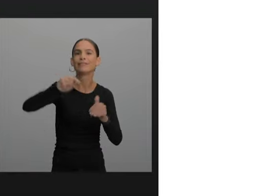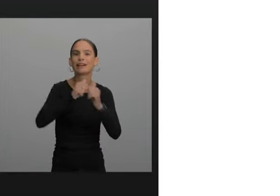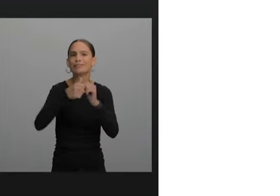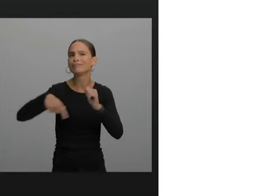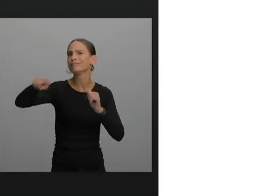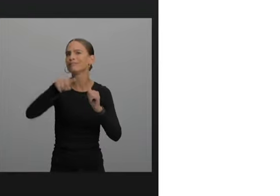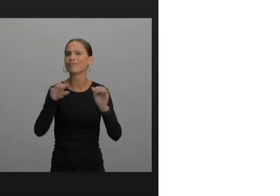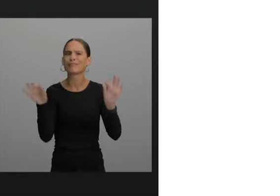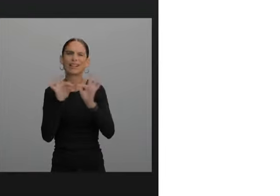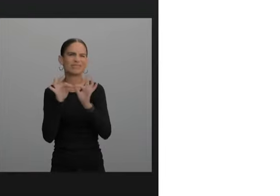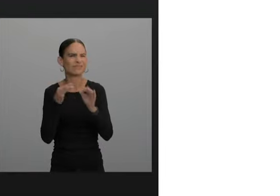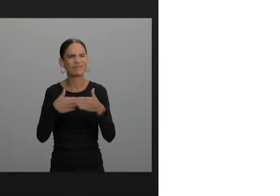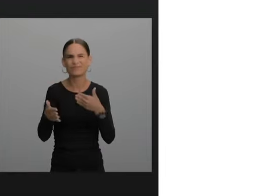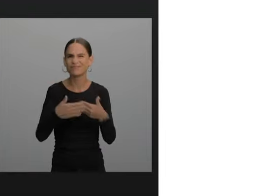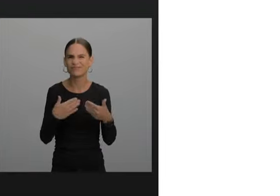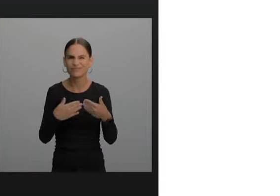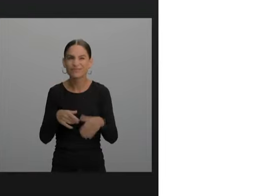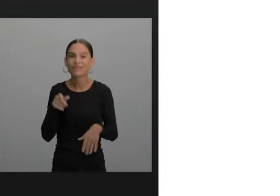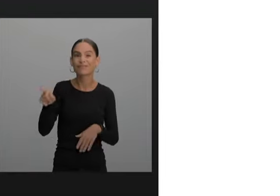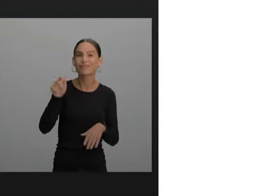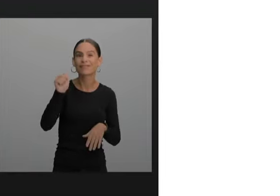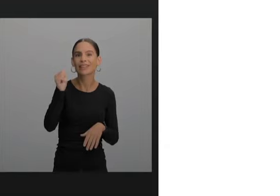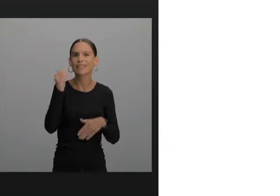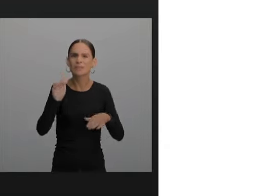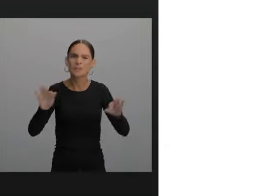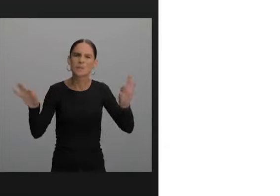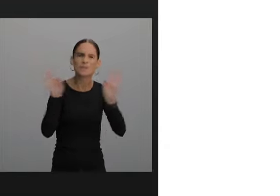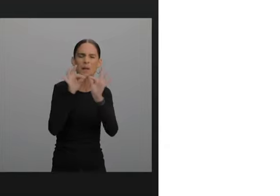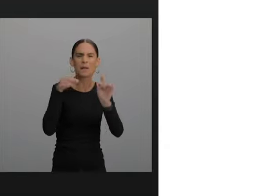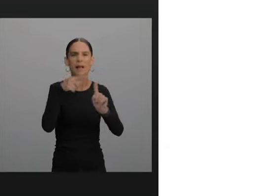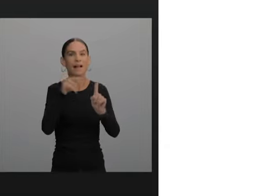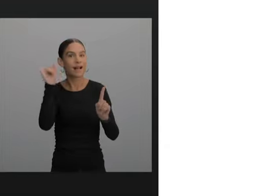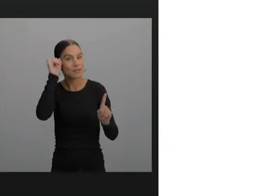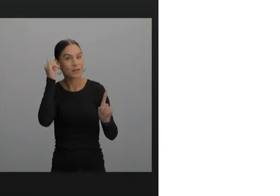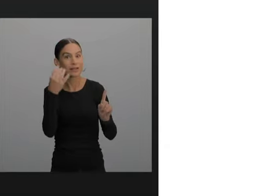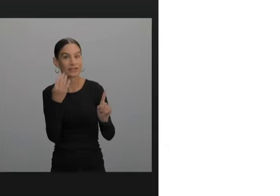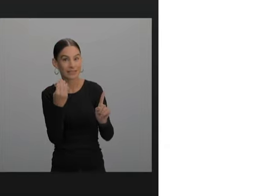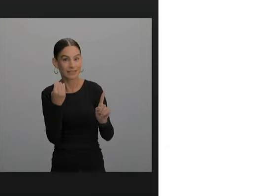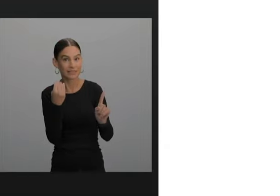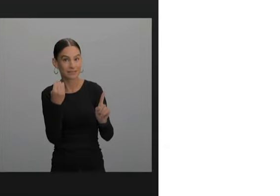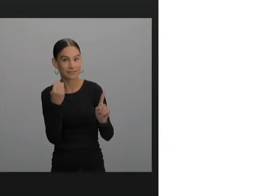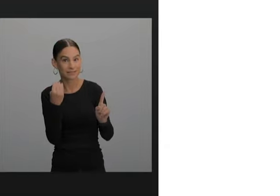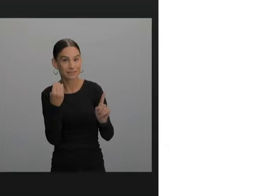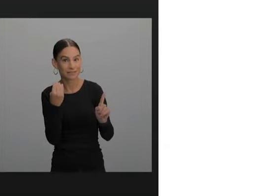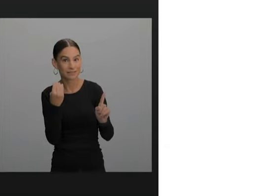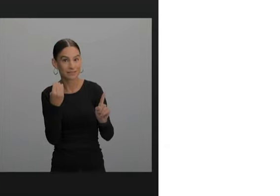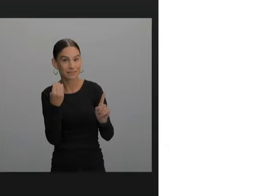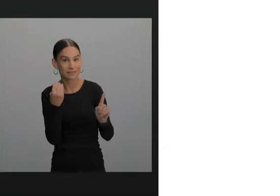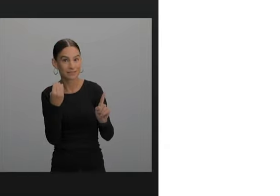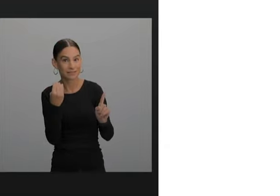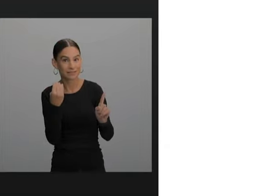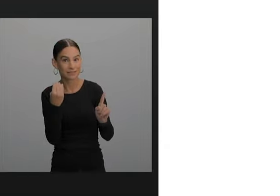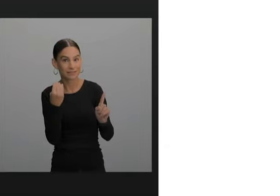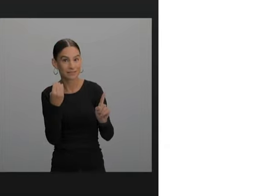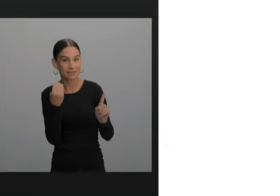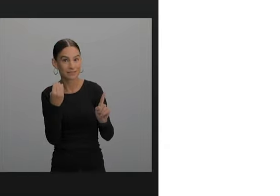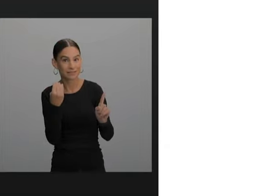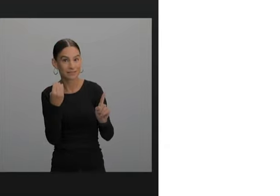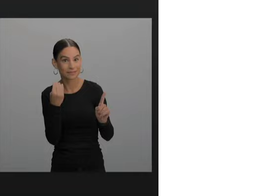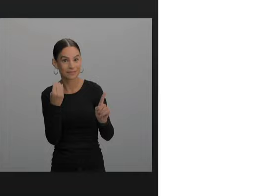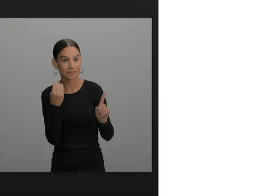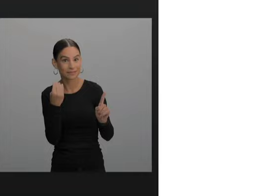price. A15 is essential to iPhone 14. And with the custom image signal processor. How much do you think it irks them